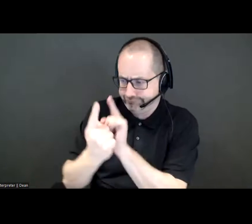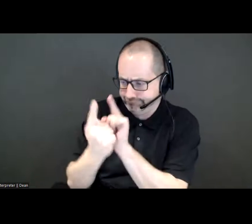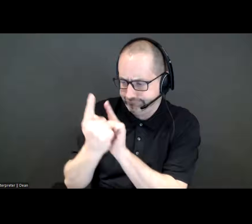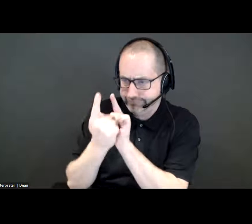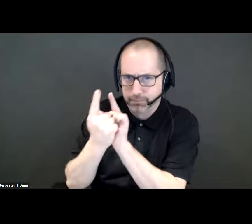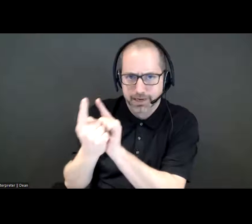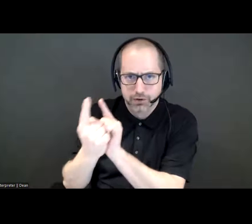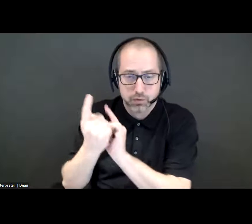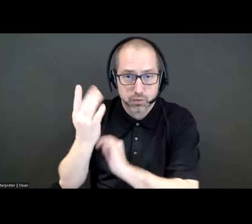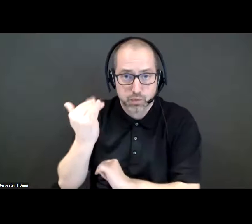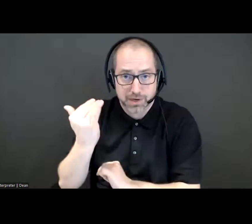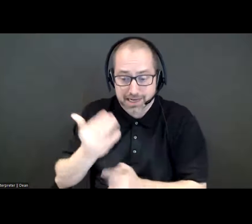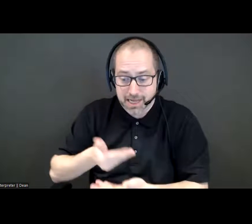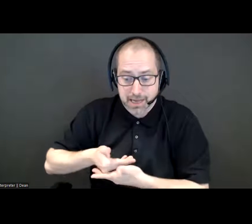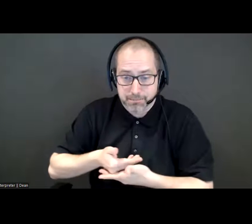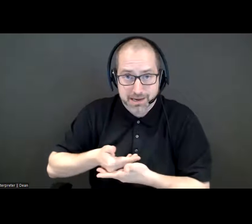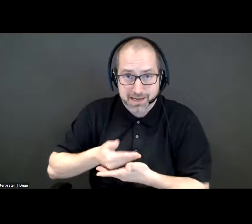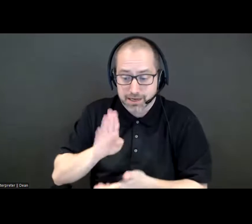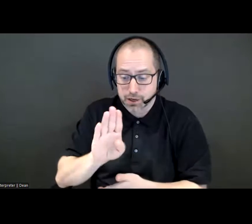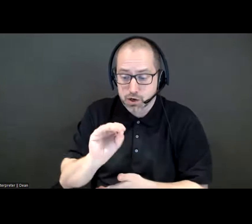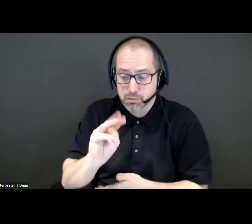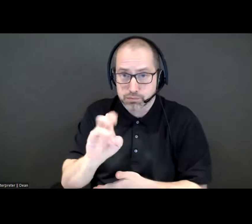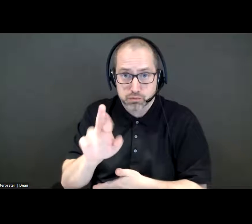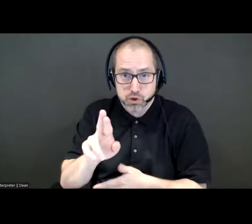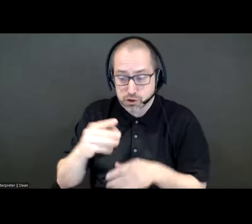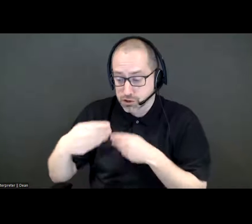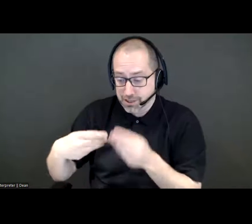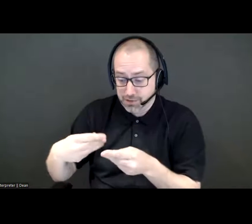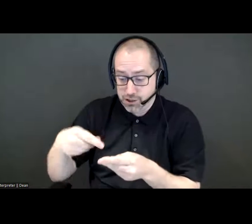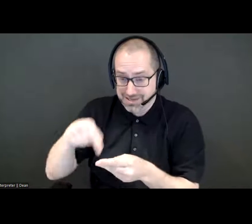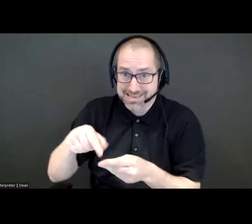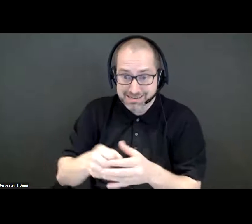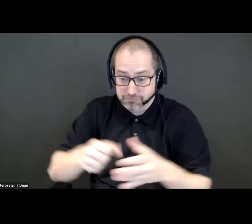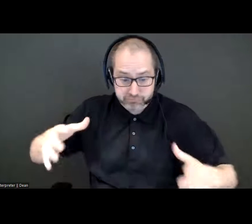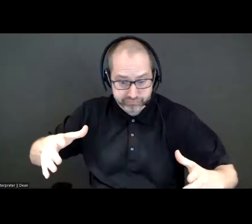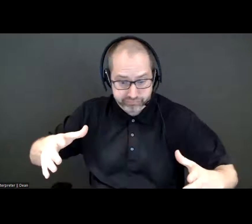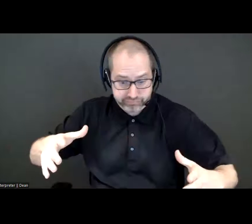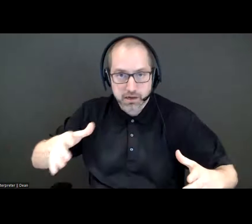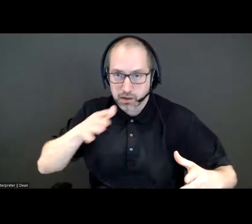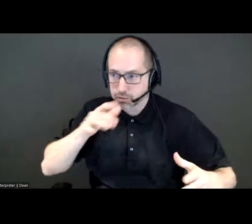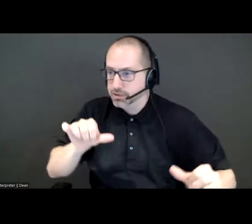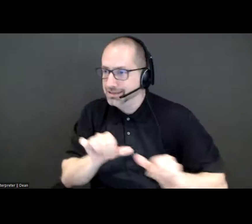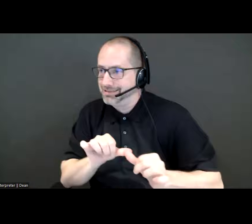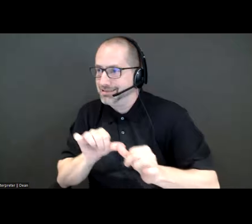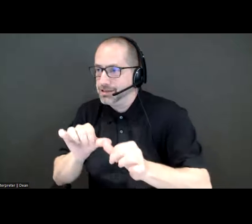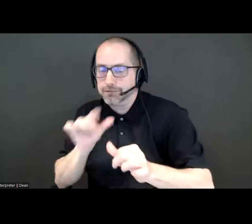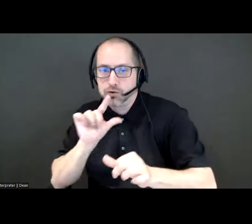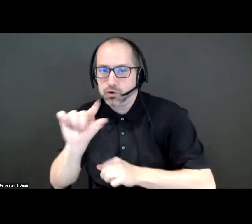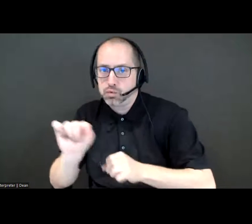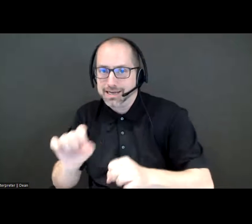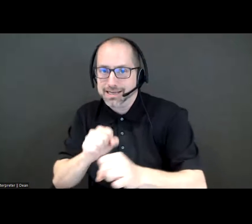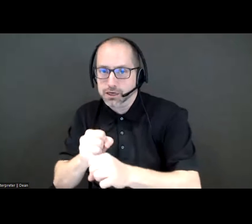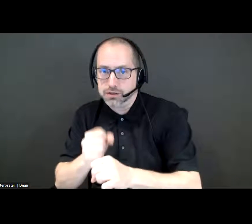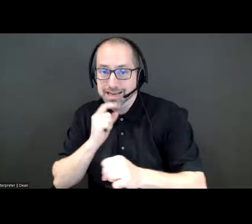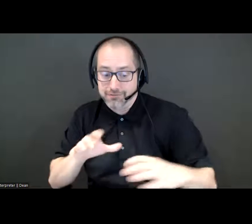of baby boomers who are going to be around for the next 20 years. So think of the potential of the next 20 years if we just